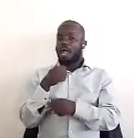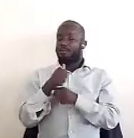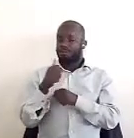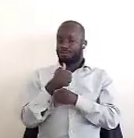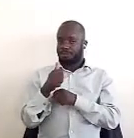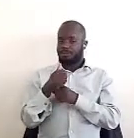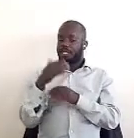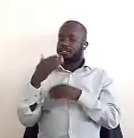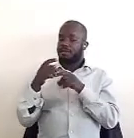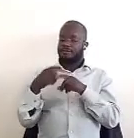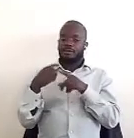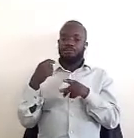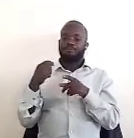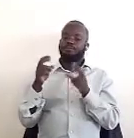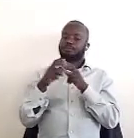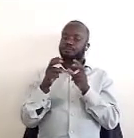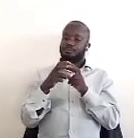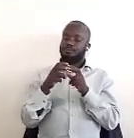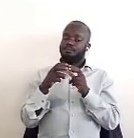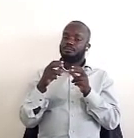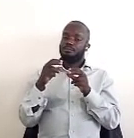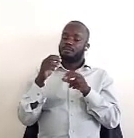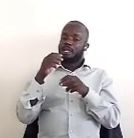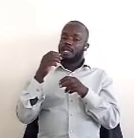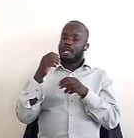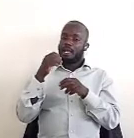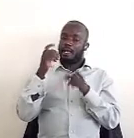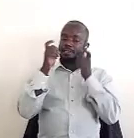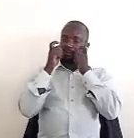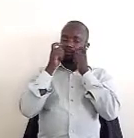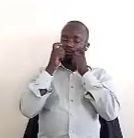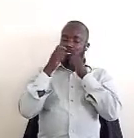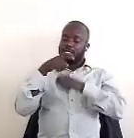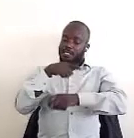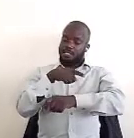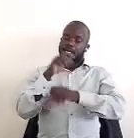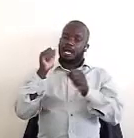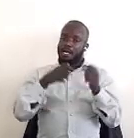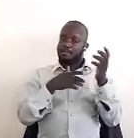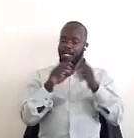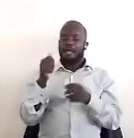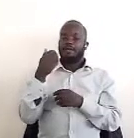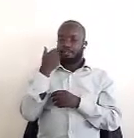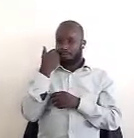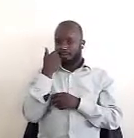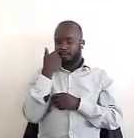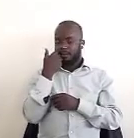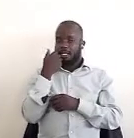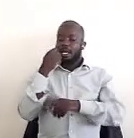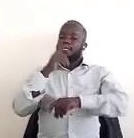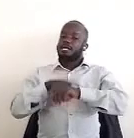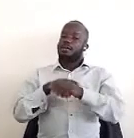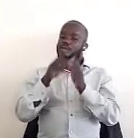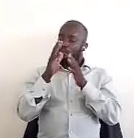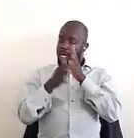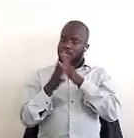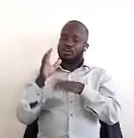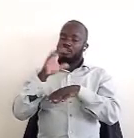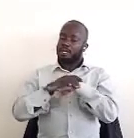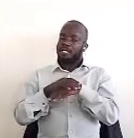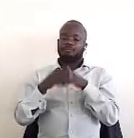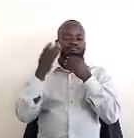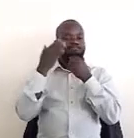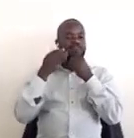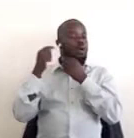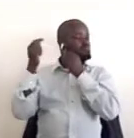abuse. Aside from contracting AIDS, drug abuse in itself can lead to other diseases and death. When planning to get a tattoo